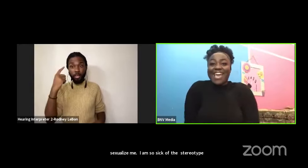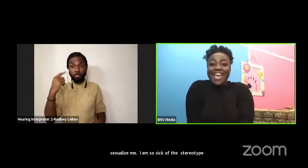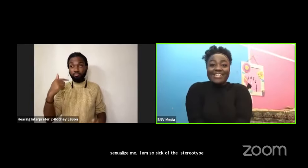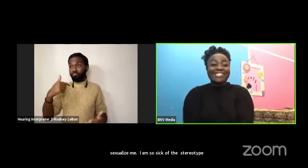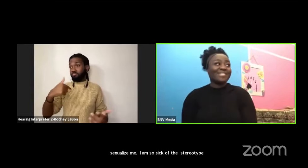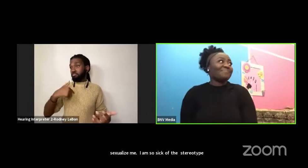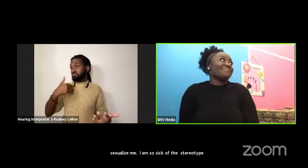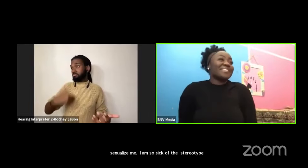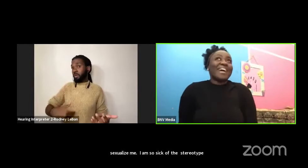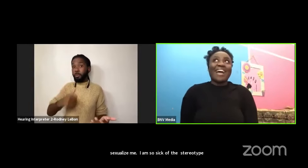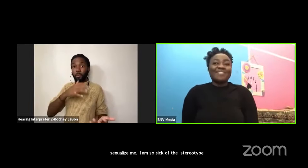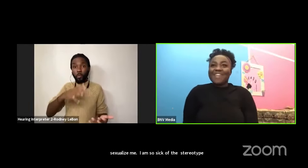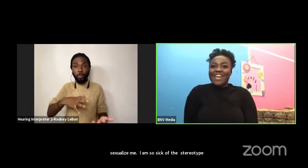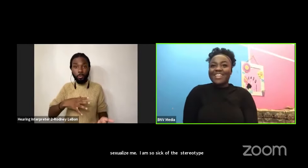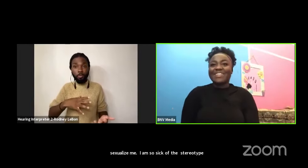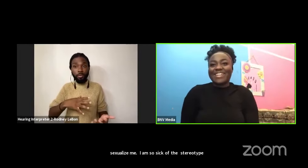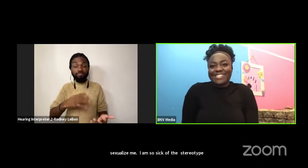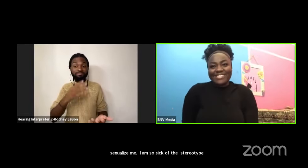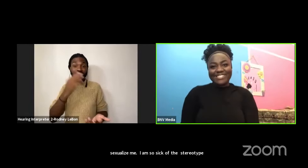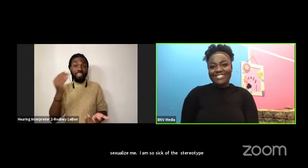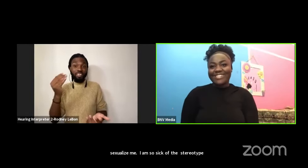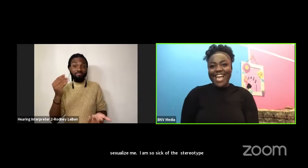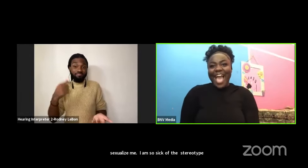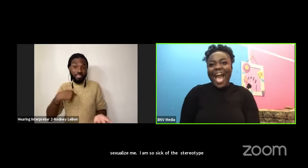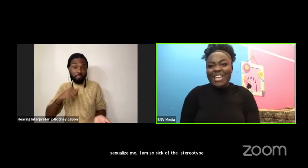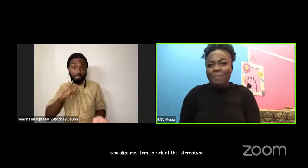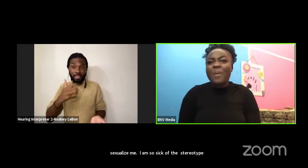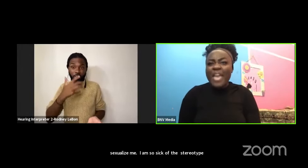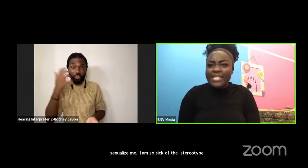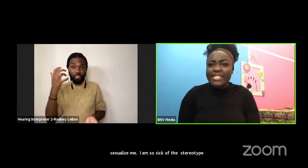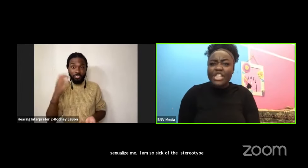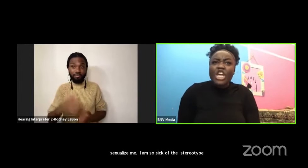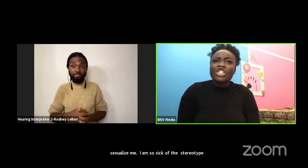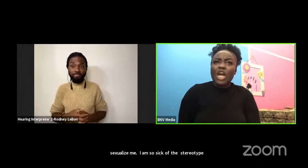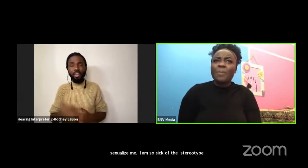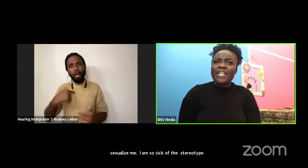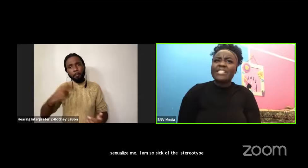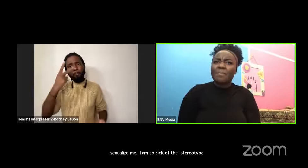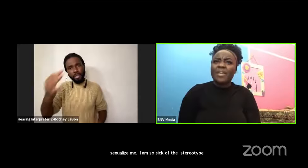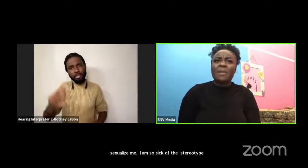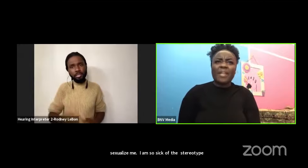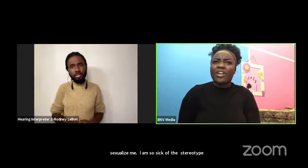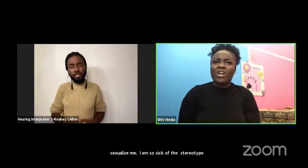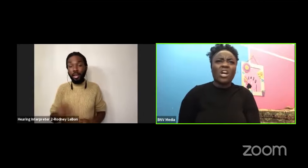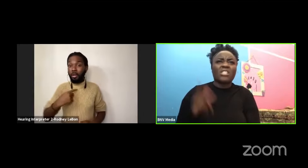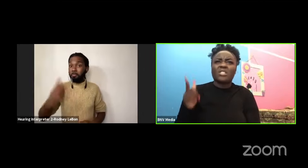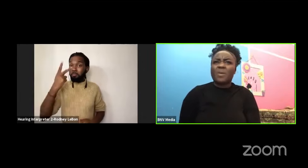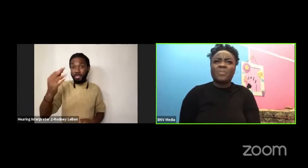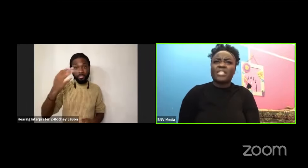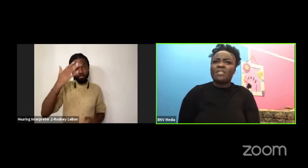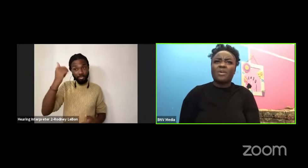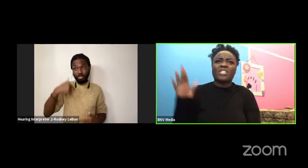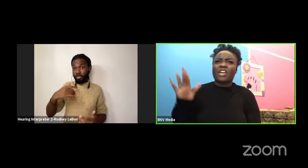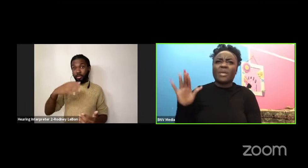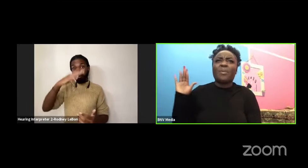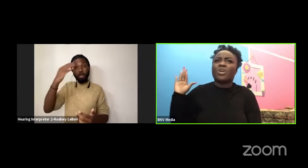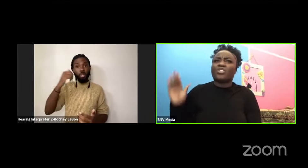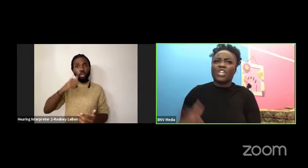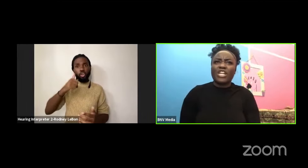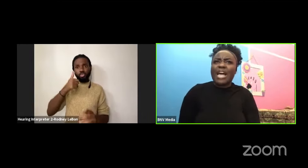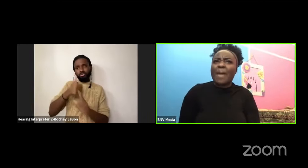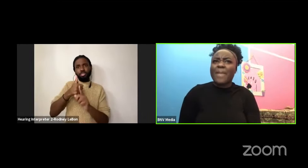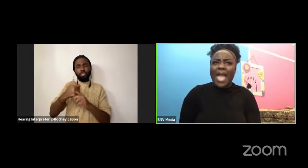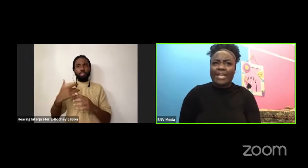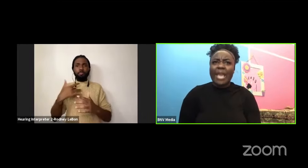woman, and I am not angry. I am pissed. So pissed that being a Black girl causes people to say the most